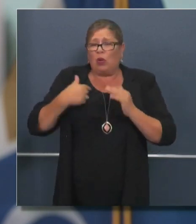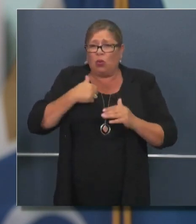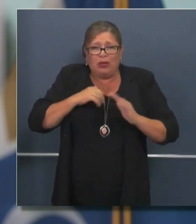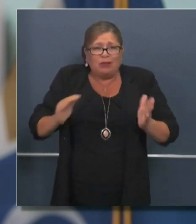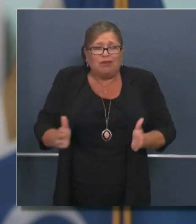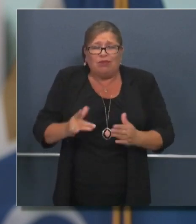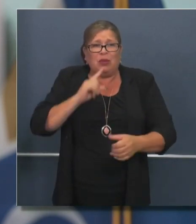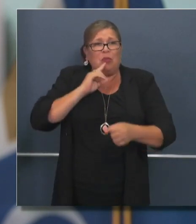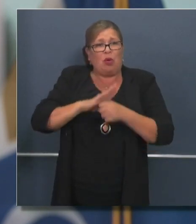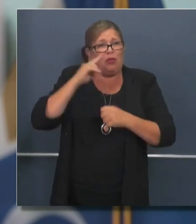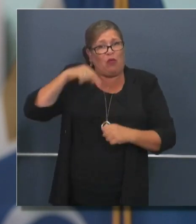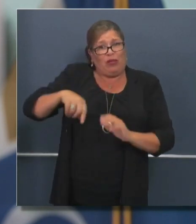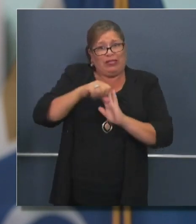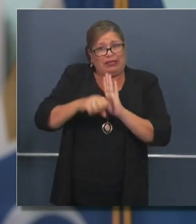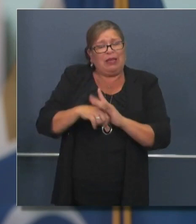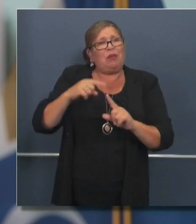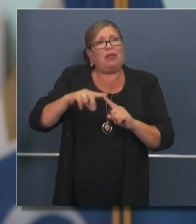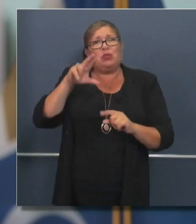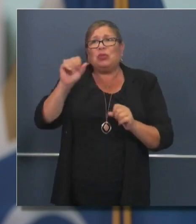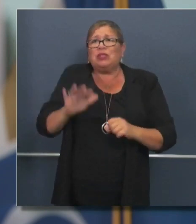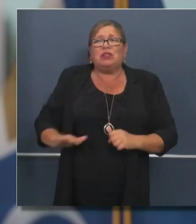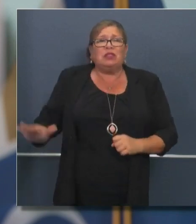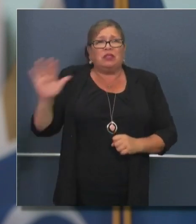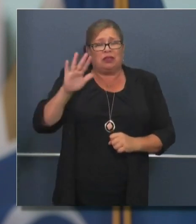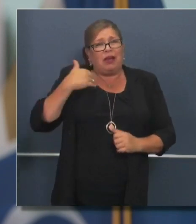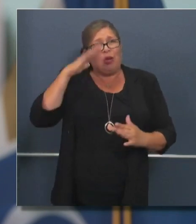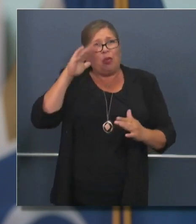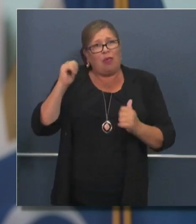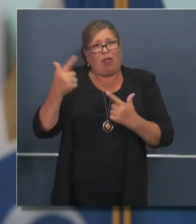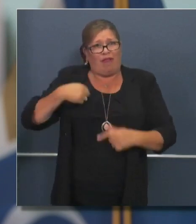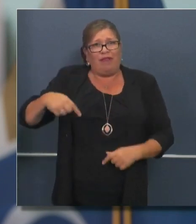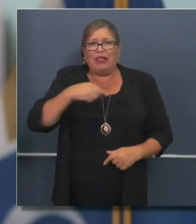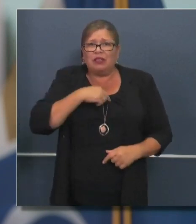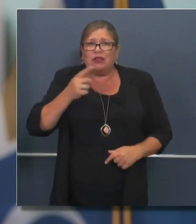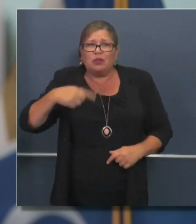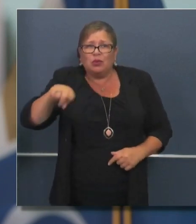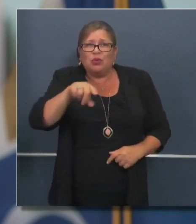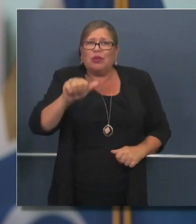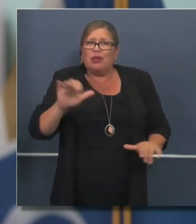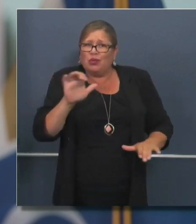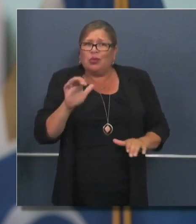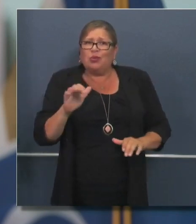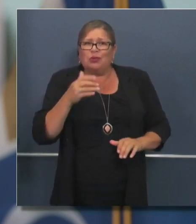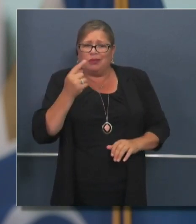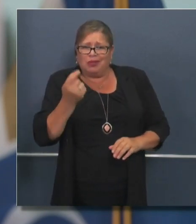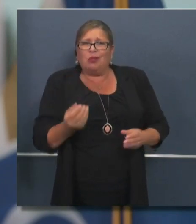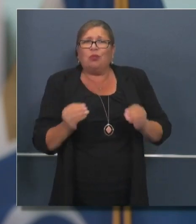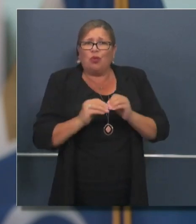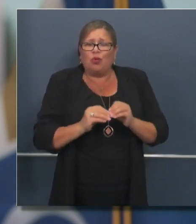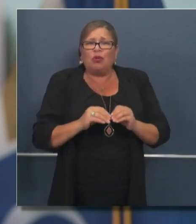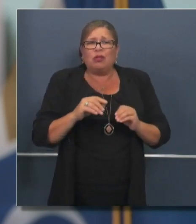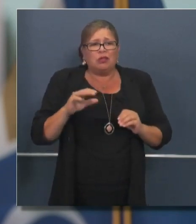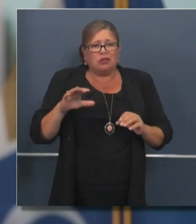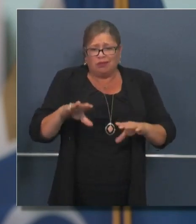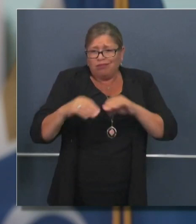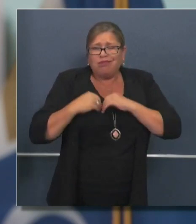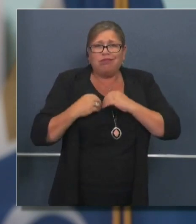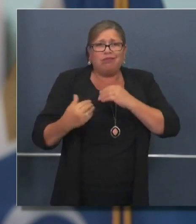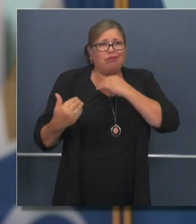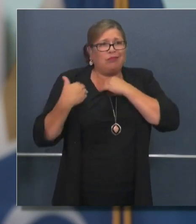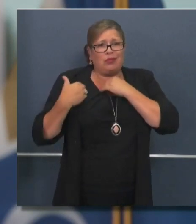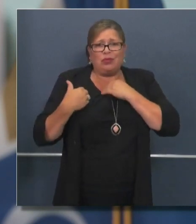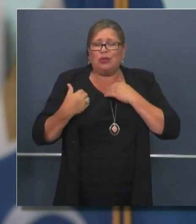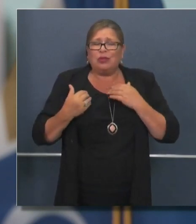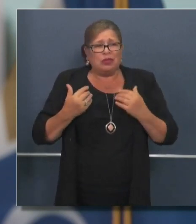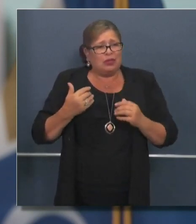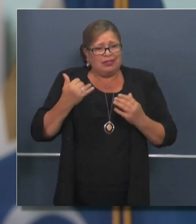we promise, I hope we can all just practice a little bit more and lean into this moment and make this moment